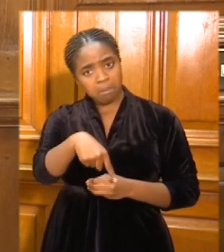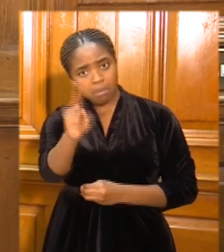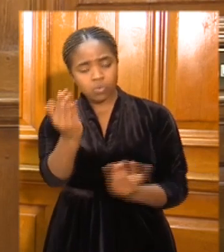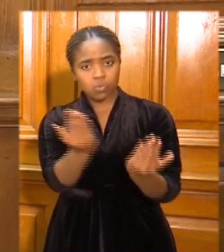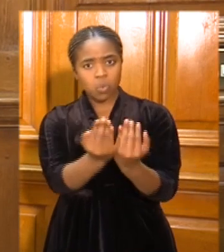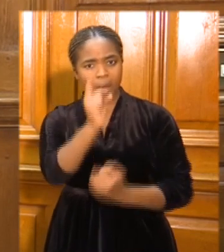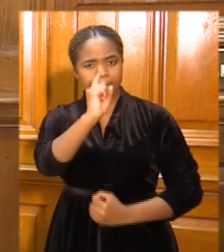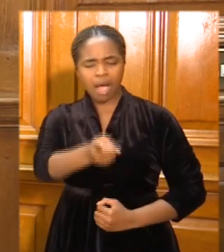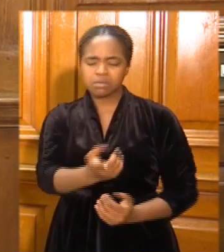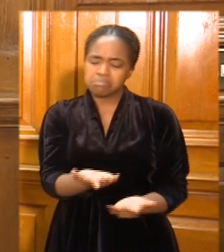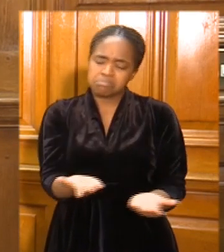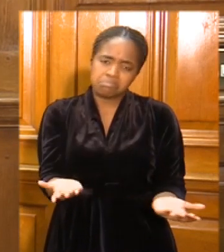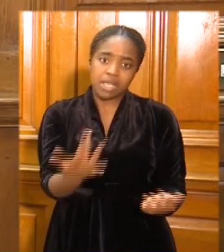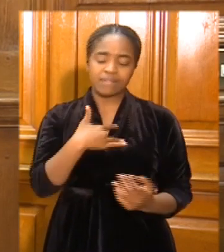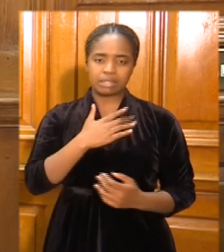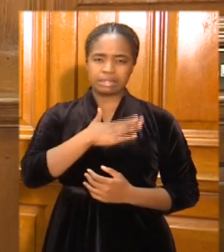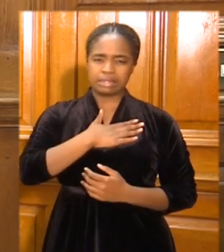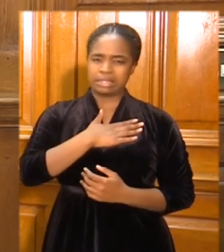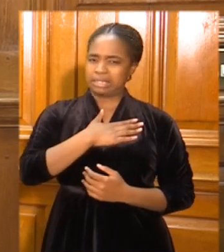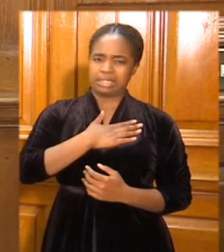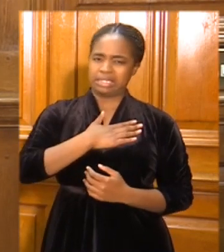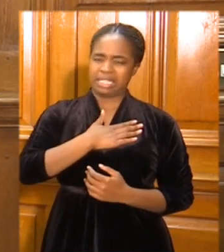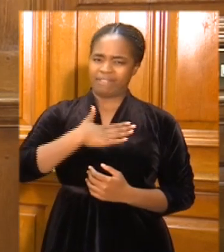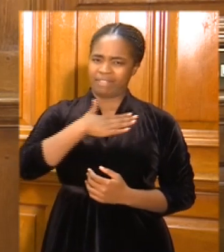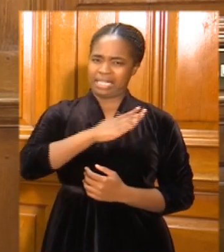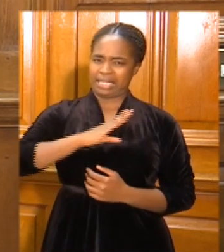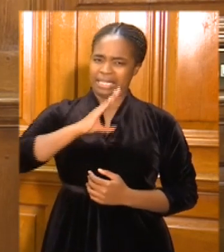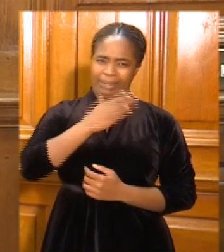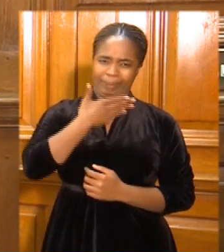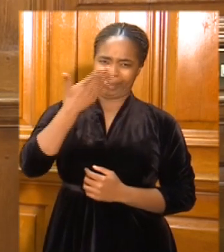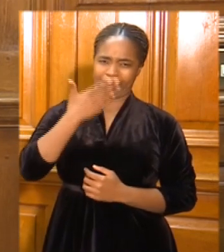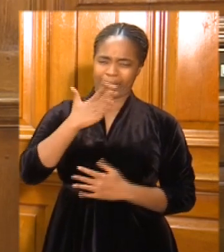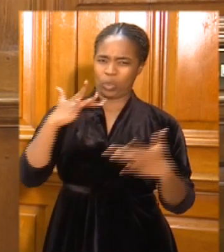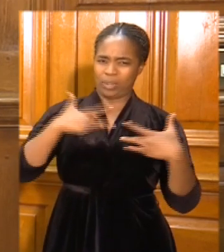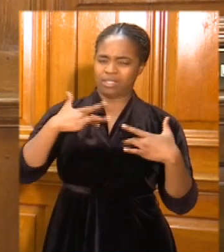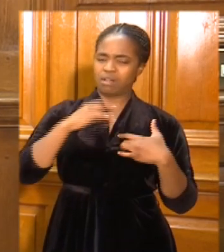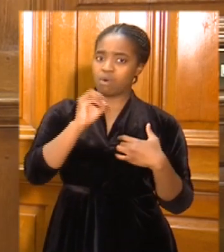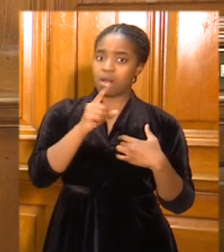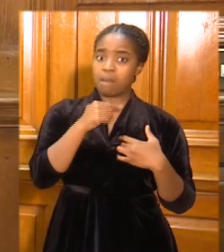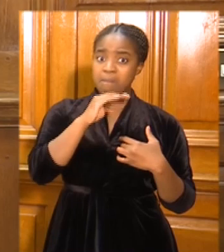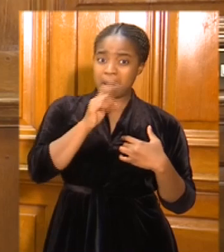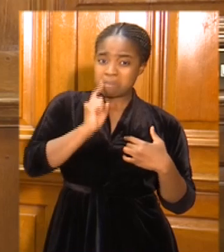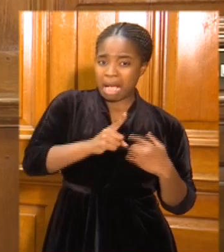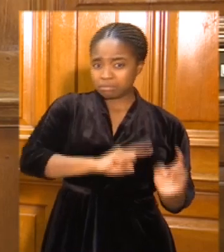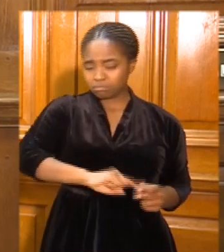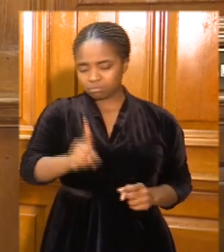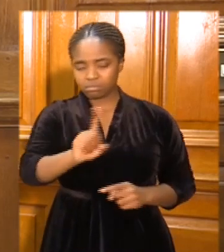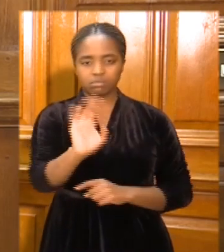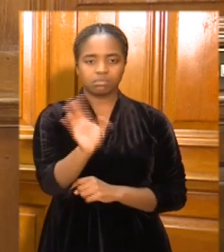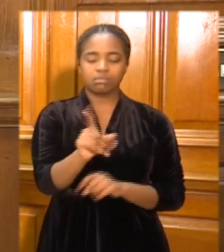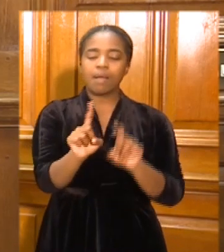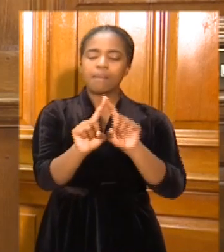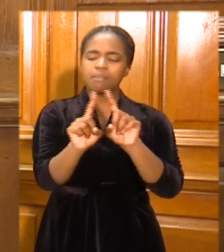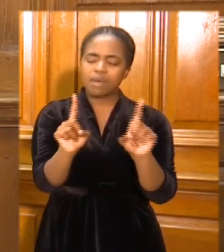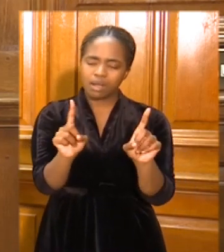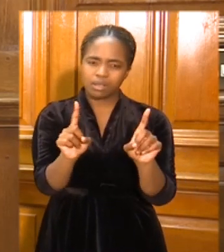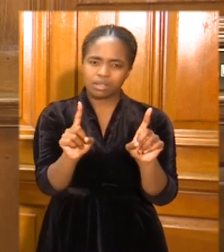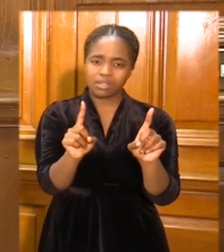school if they are worried about safety at the school. But if we all work